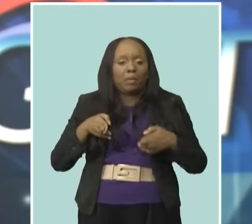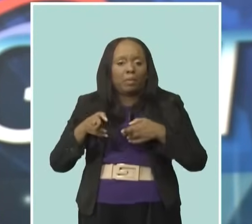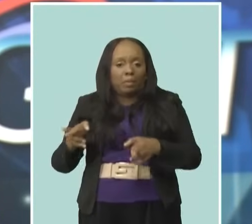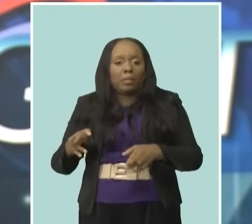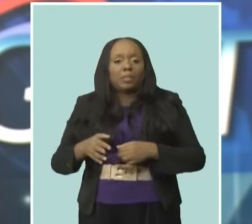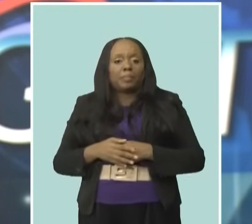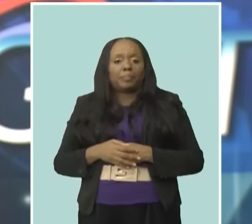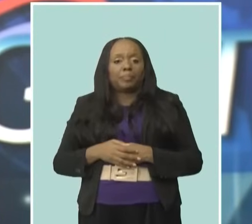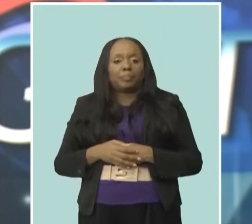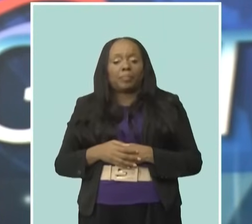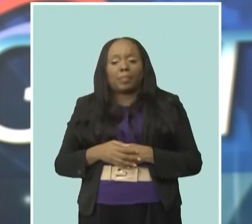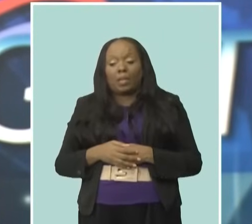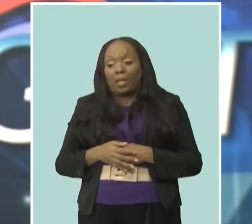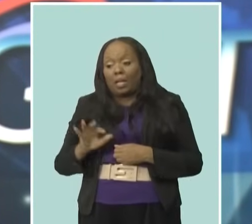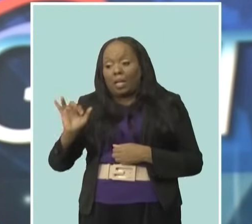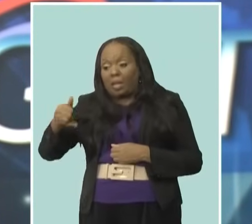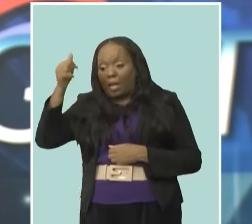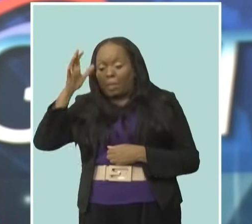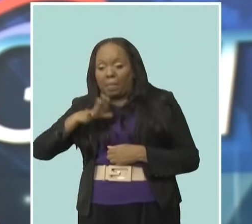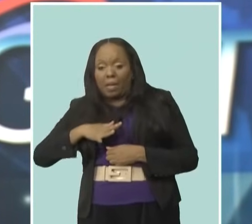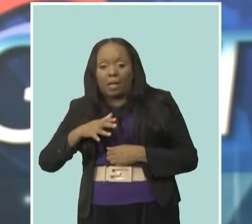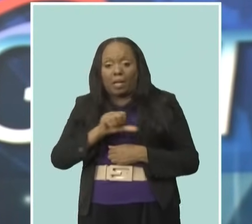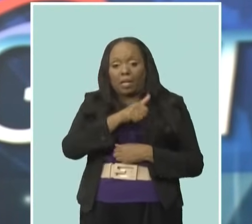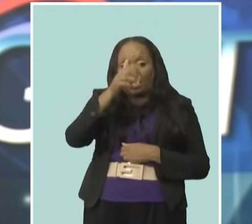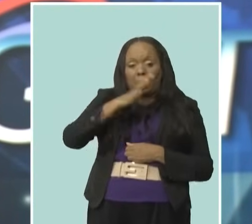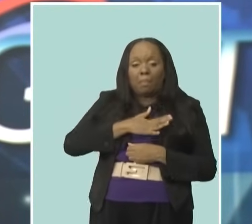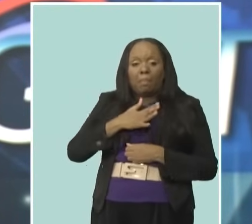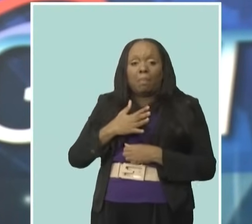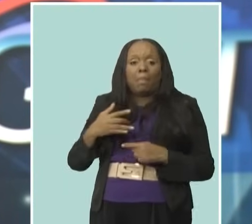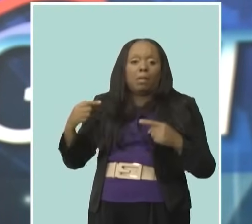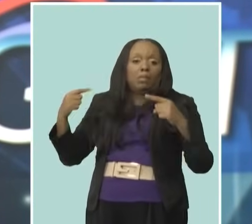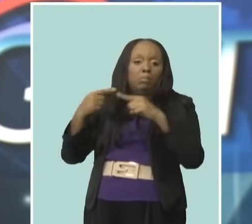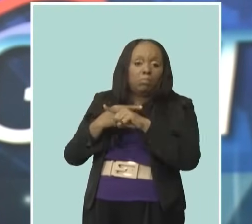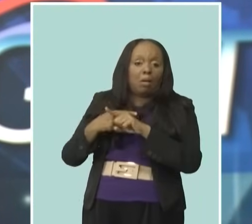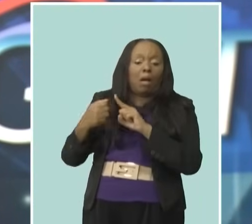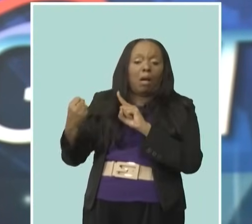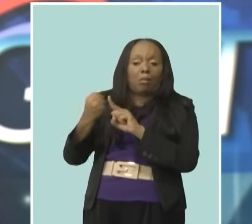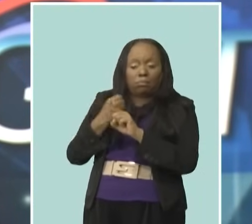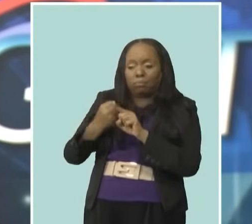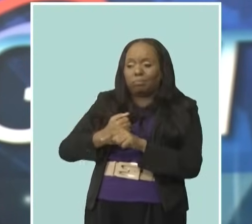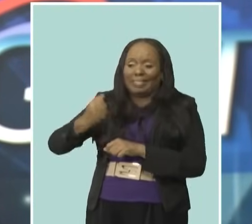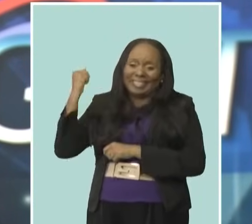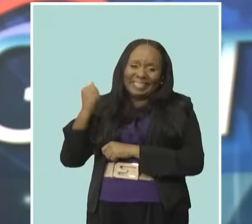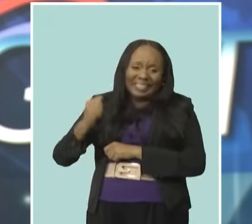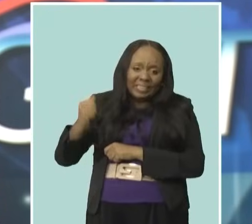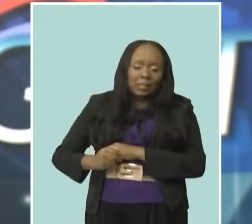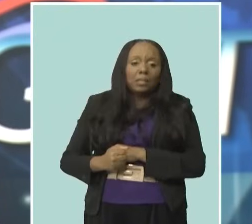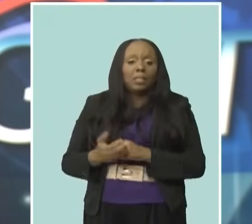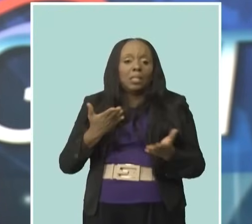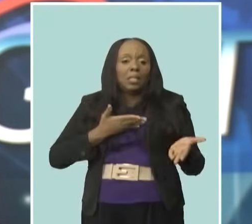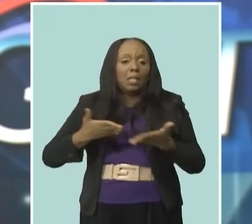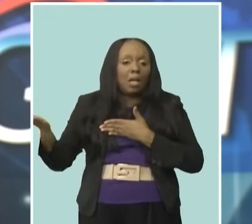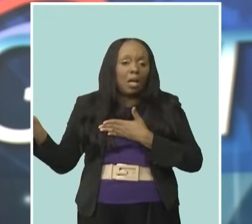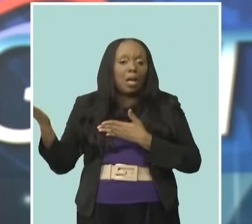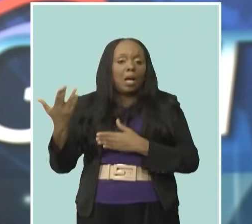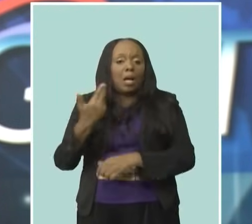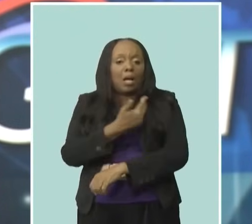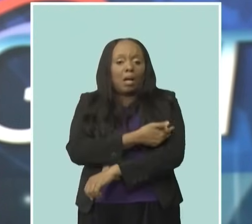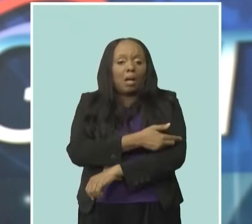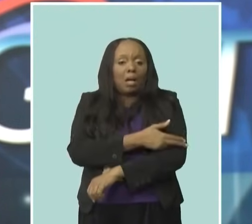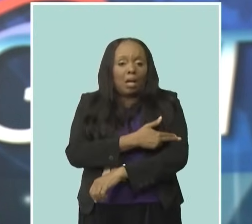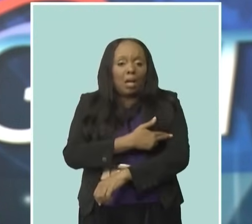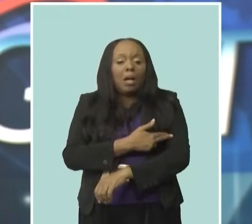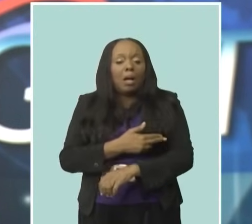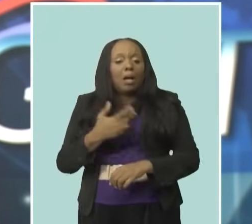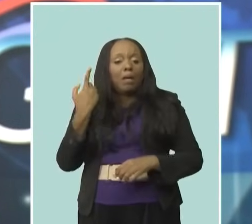an altercation with another man and received multiple stab wounds about his body. Lane was transported by ambulance personnel to the